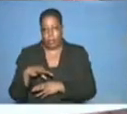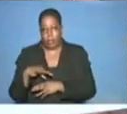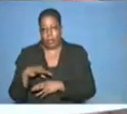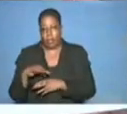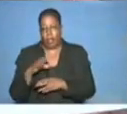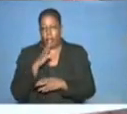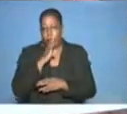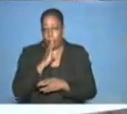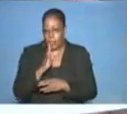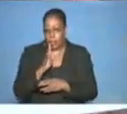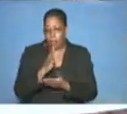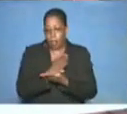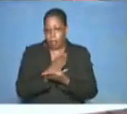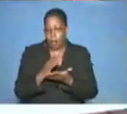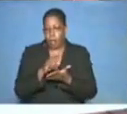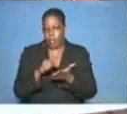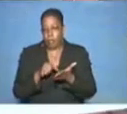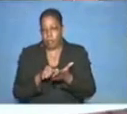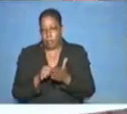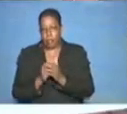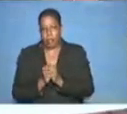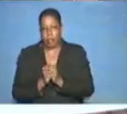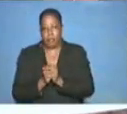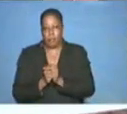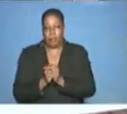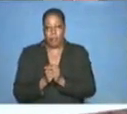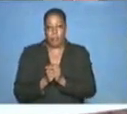of this body. When we meet with the prime minister, you're going to be right there.